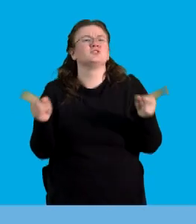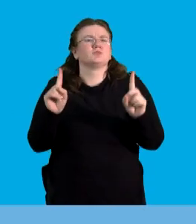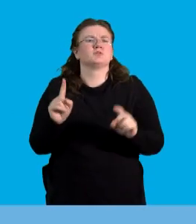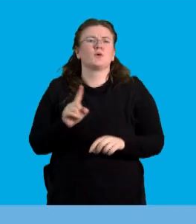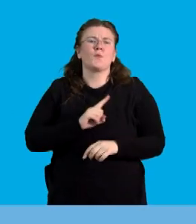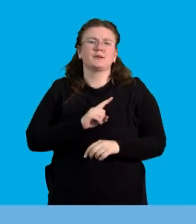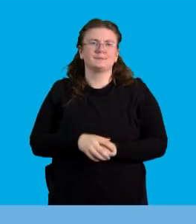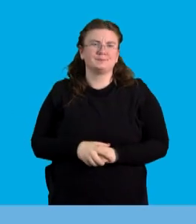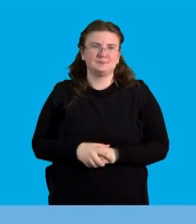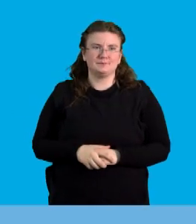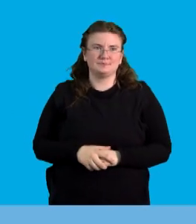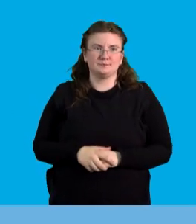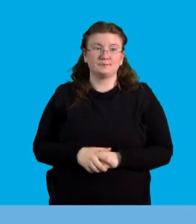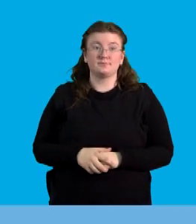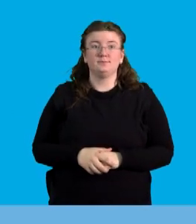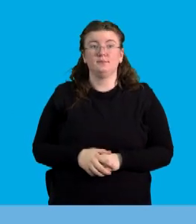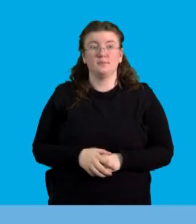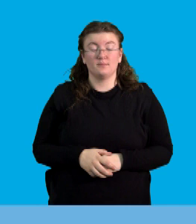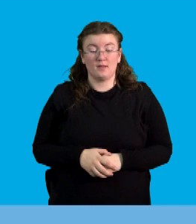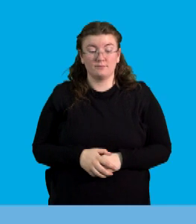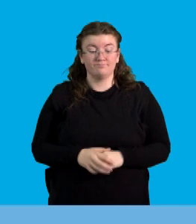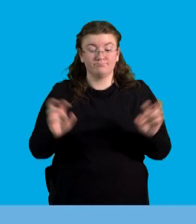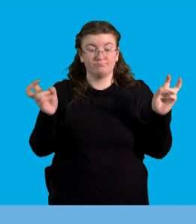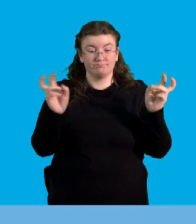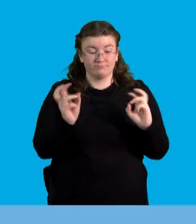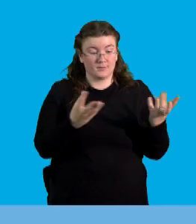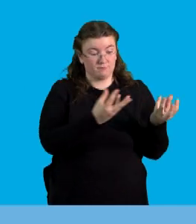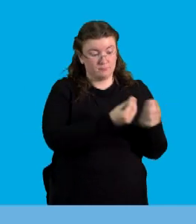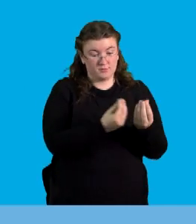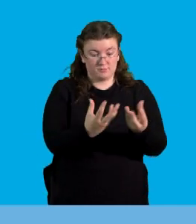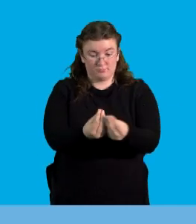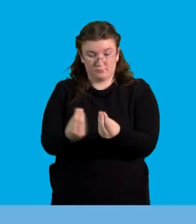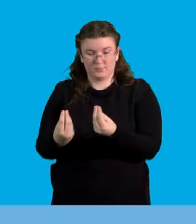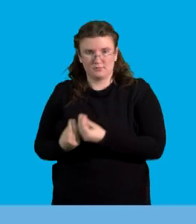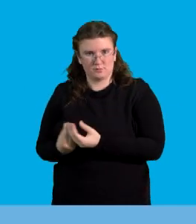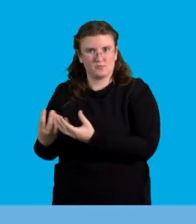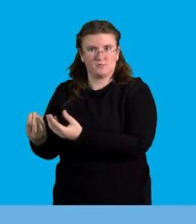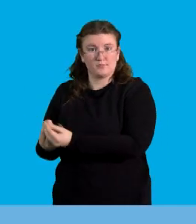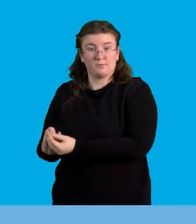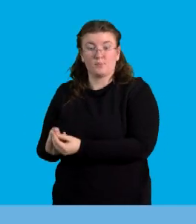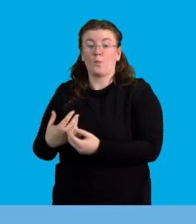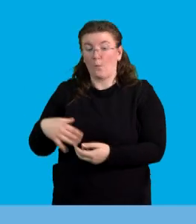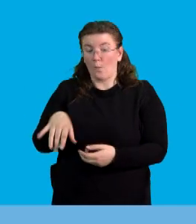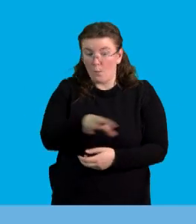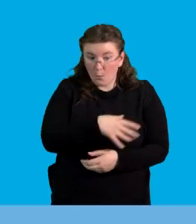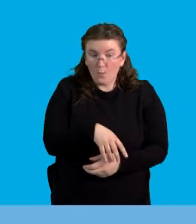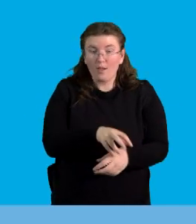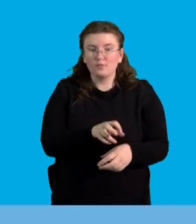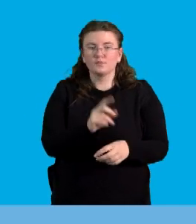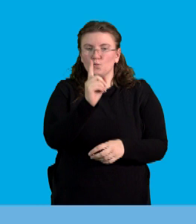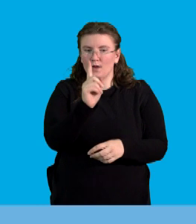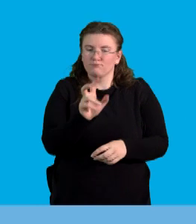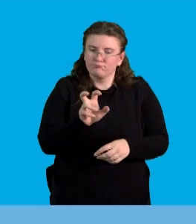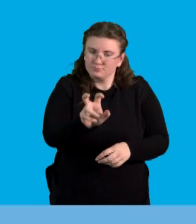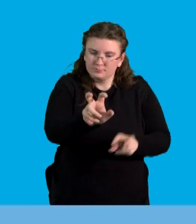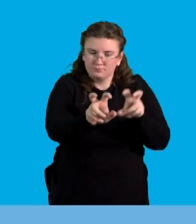Right. If many electrical appliances are connected to a multiplug at a single power point, or if